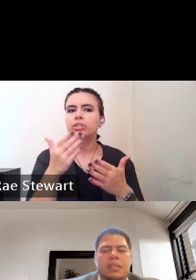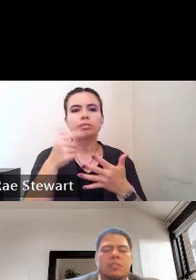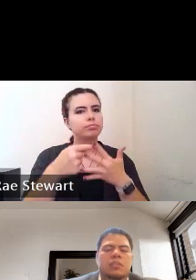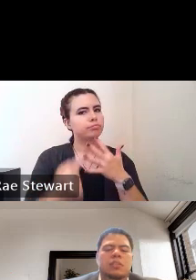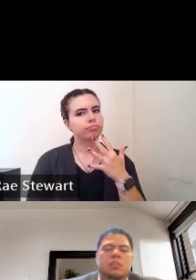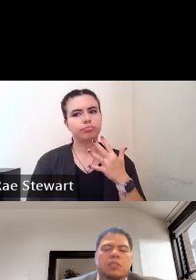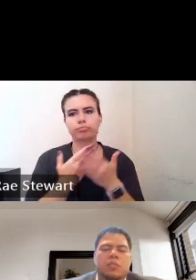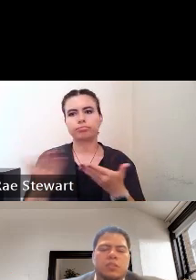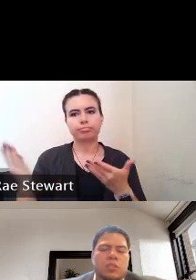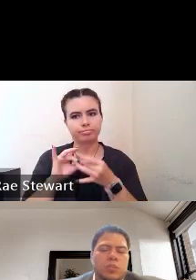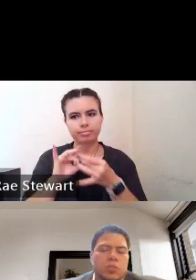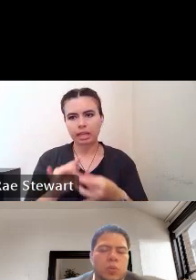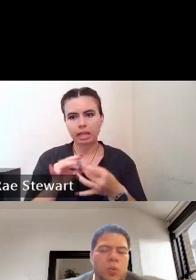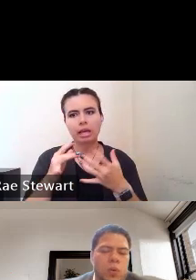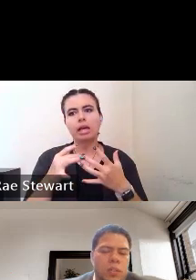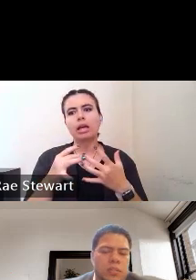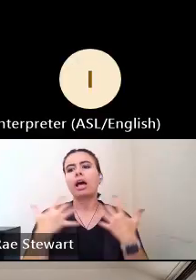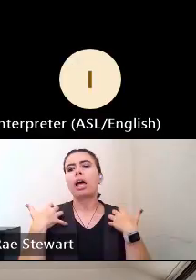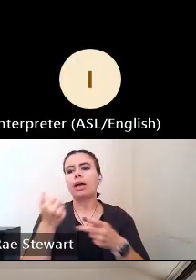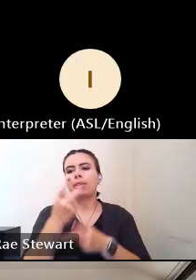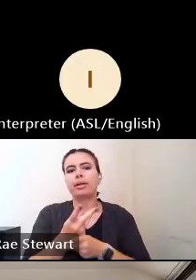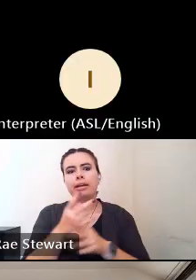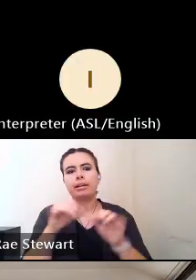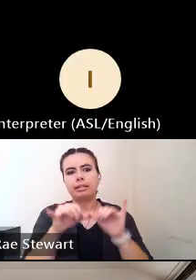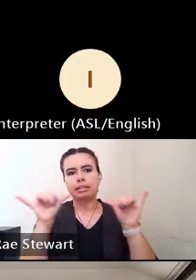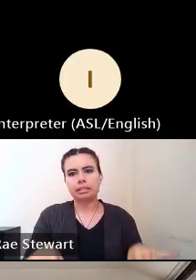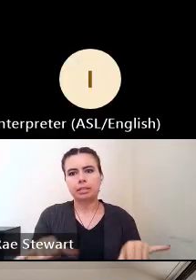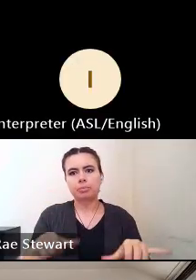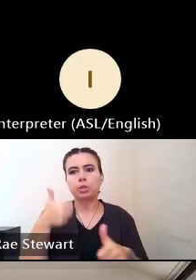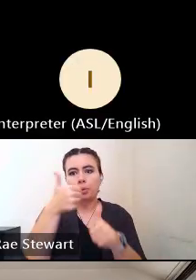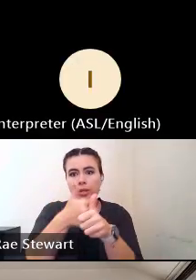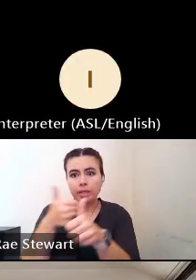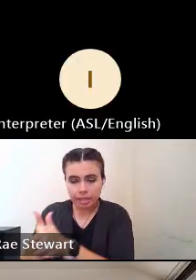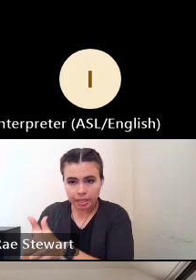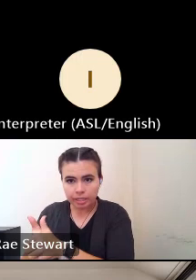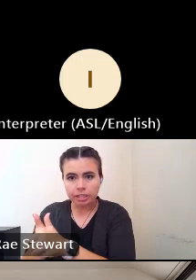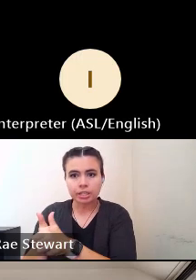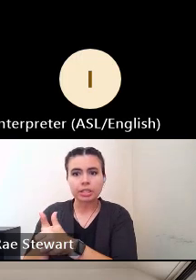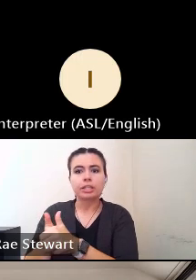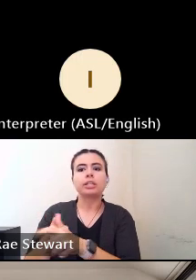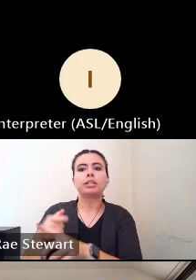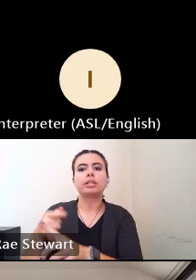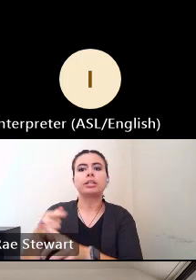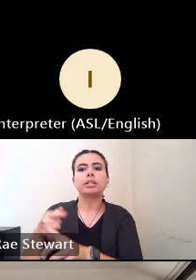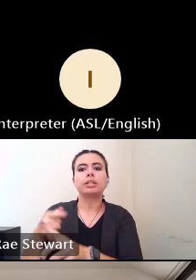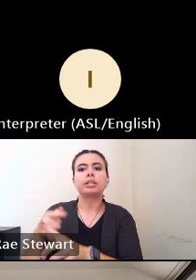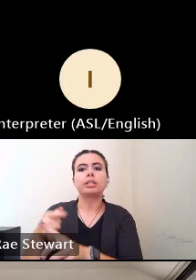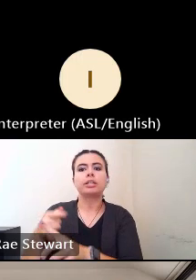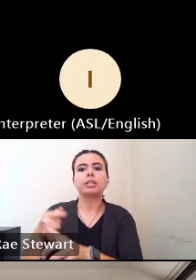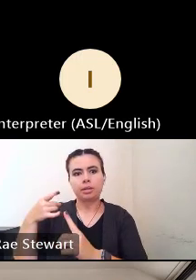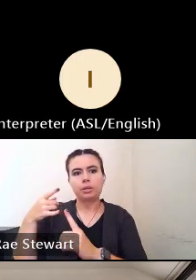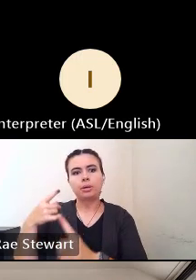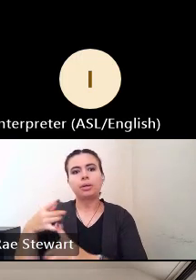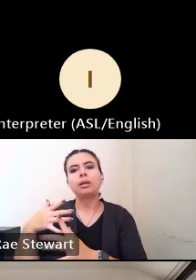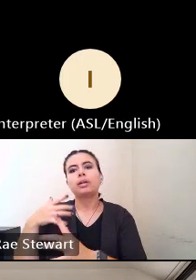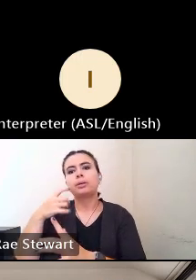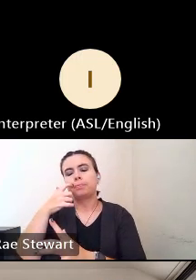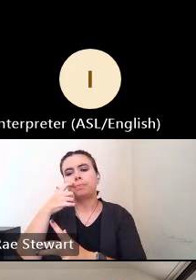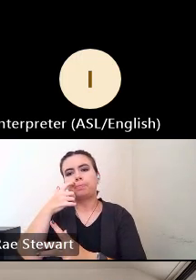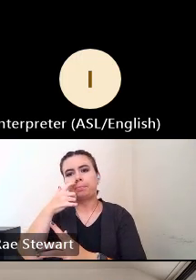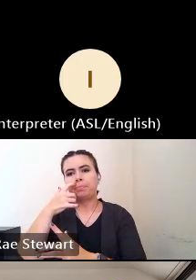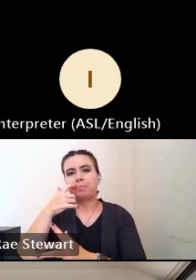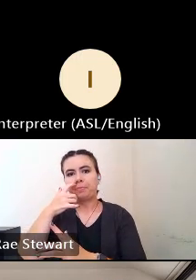is that each initiative contributes to a coordinated system rather than operating in isolation. And more importantly, that they're